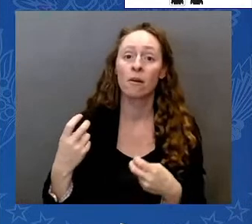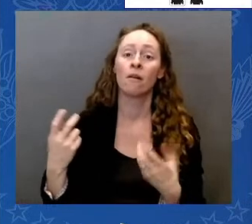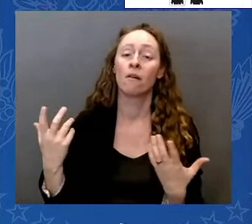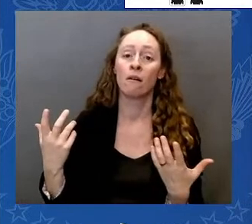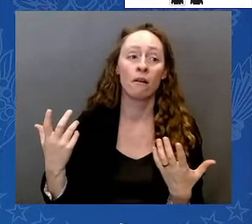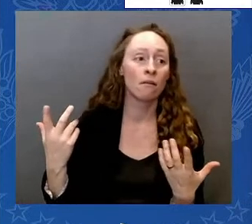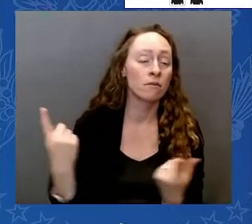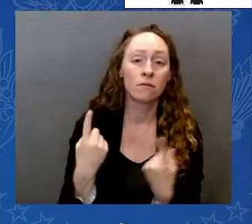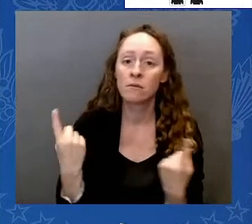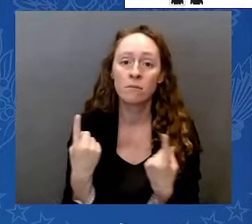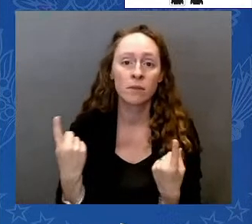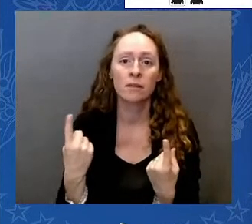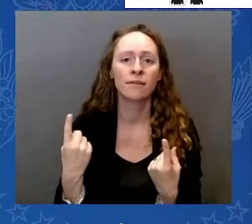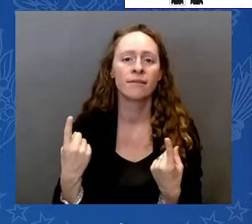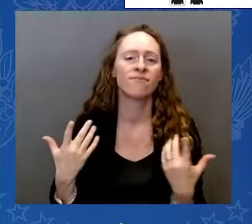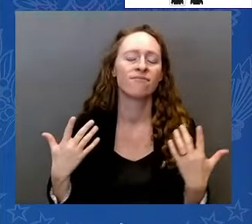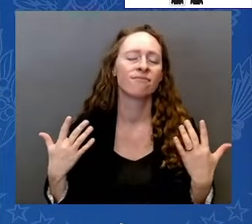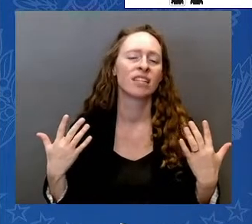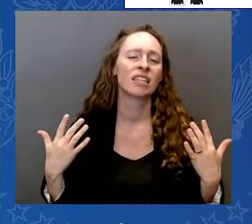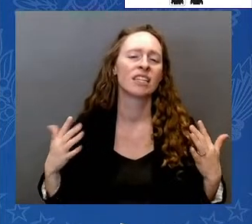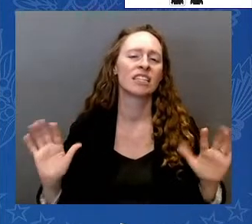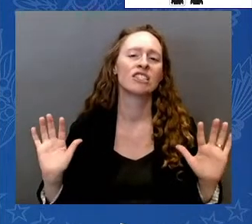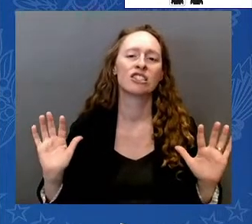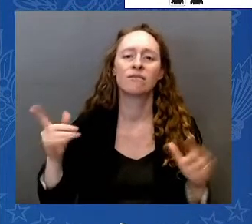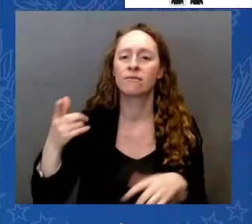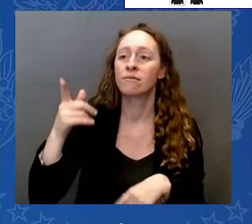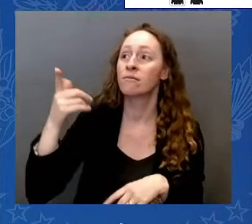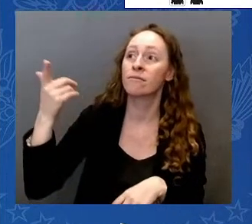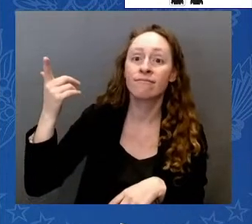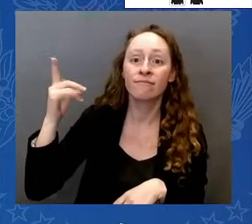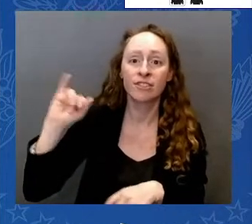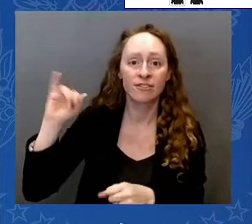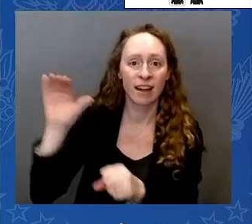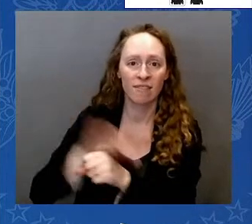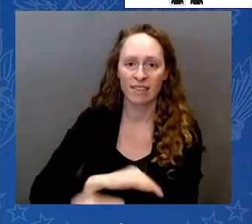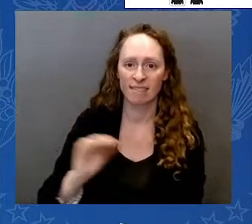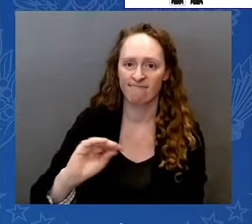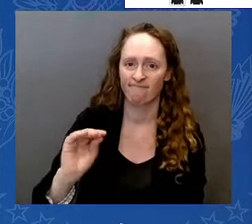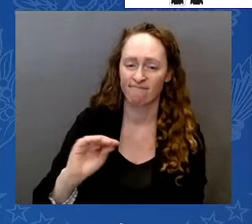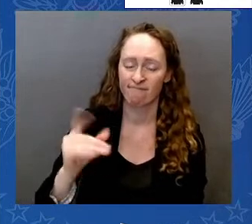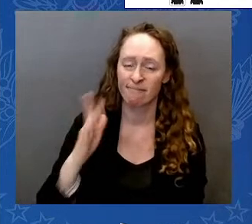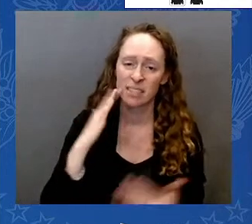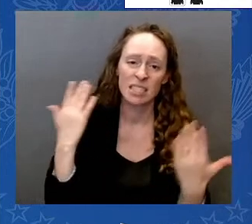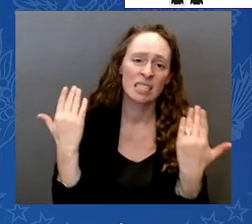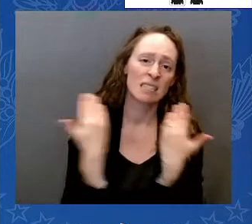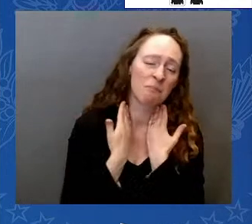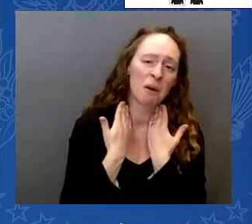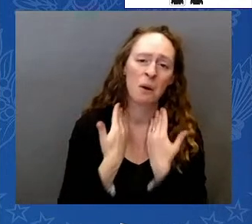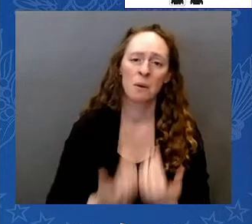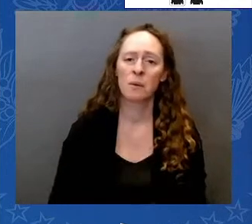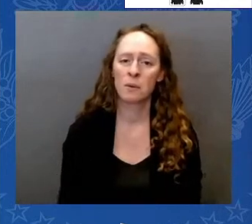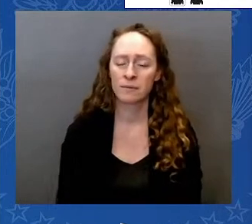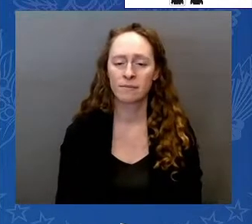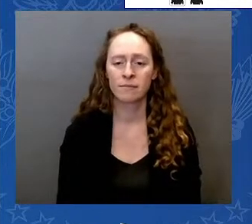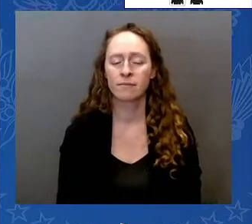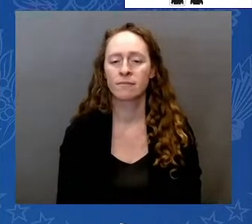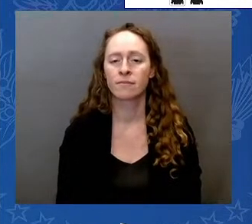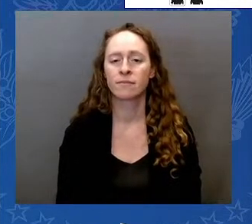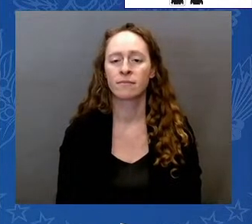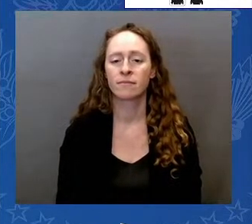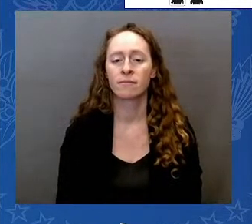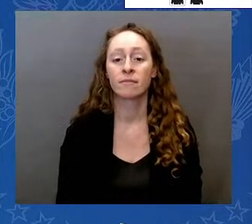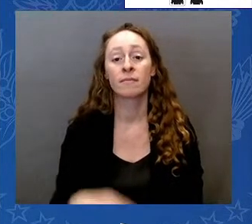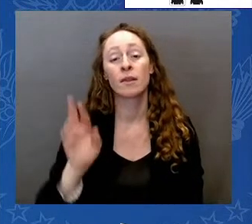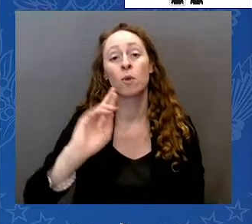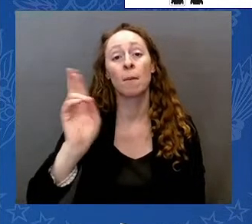to taxes, if Republicans get their way, they're going to get rid of the corporate minimum tax. I'm not talking about getting rid of your